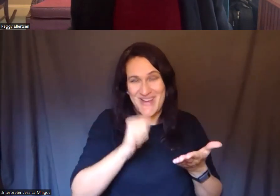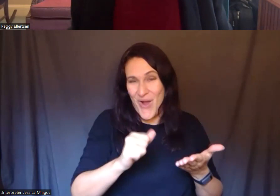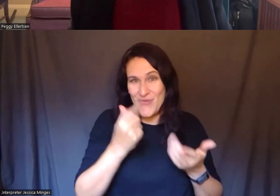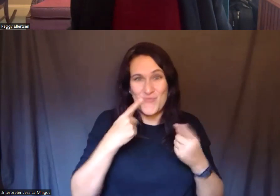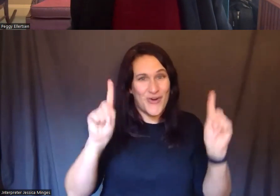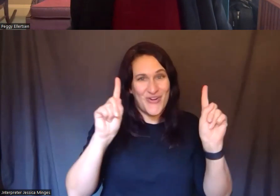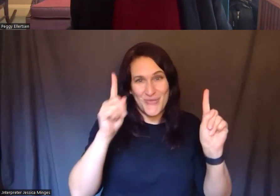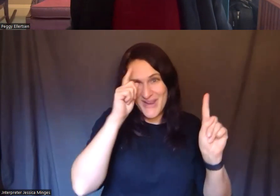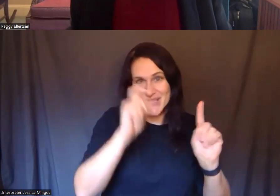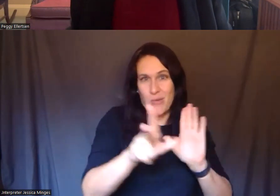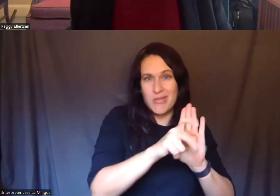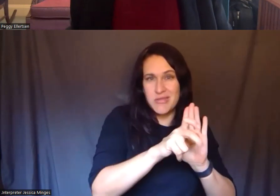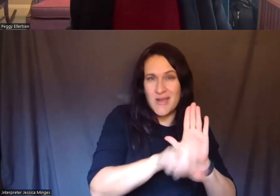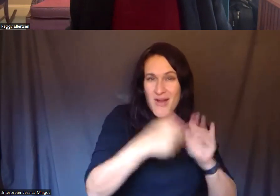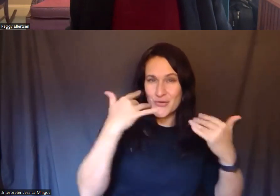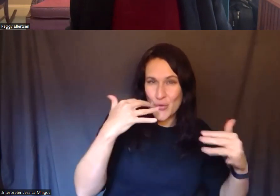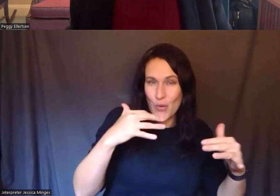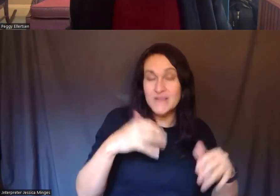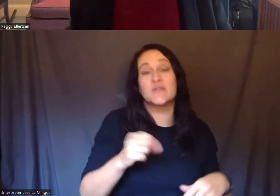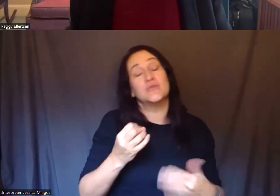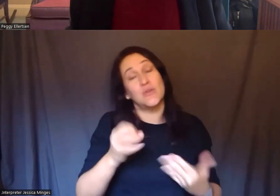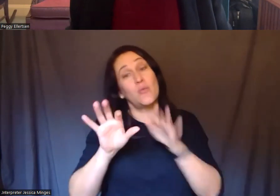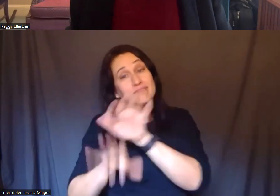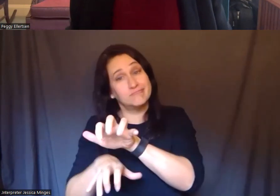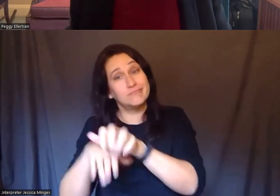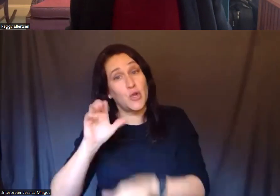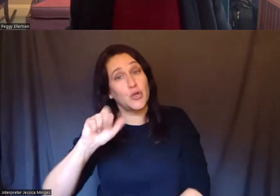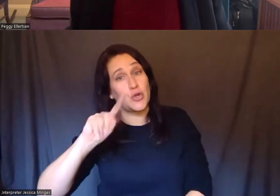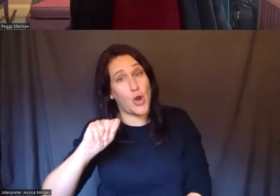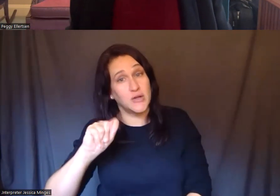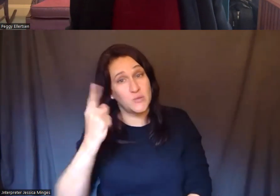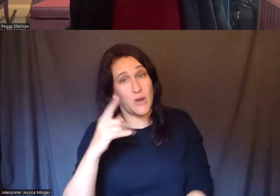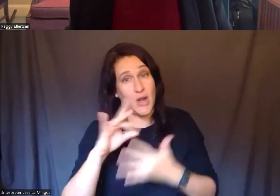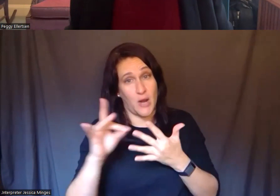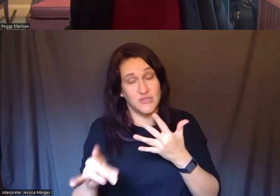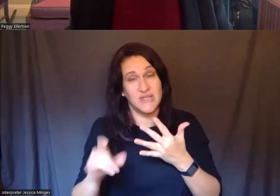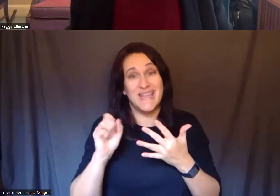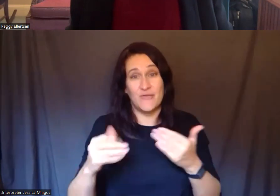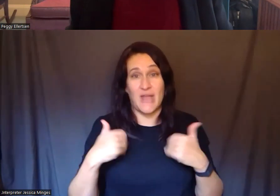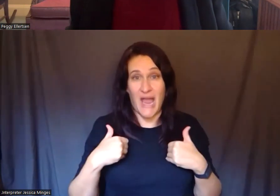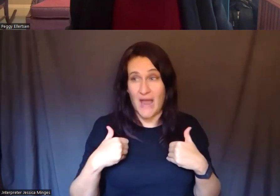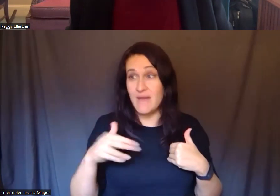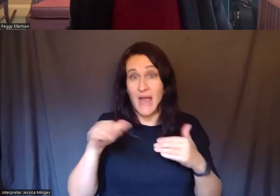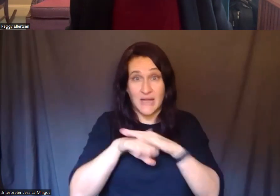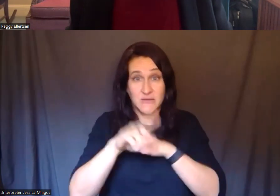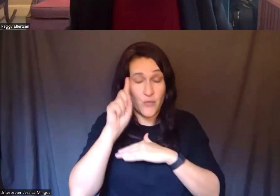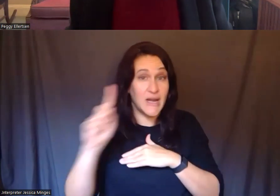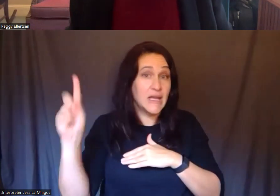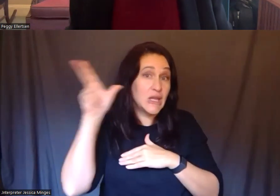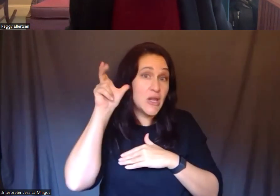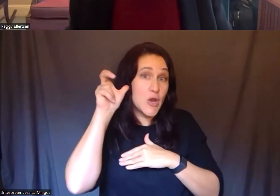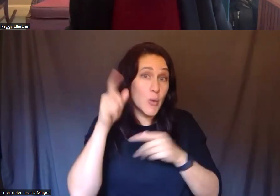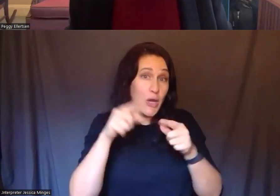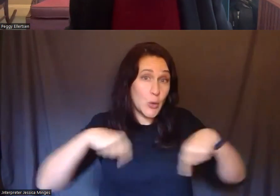noise and it's difficult. So CART is one option for that. If people have access to a hearing loop, it's great to have a